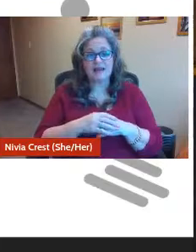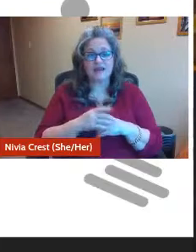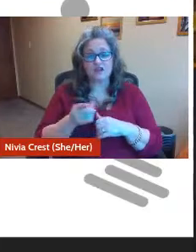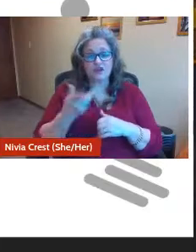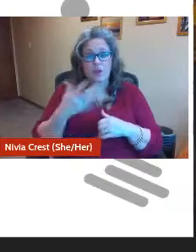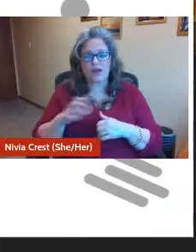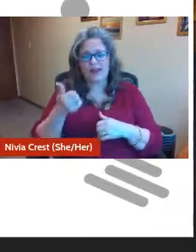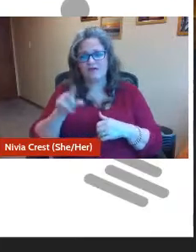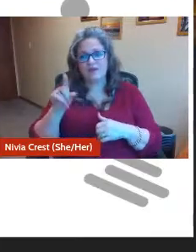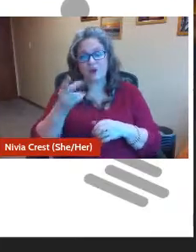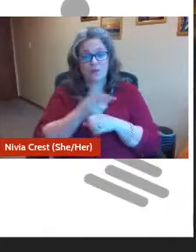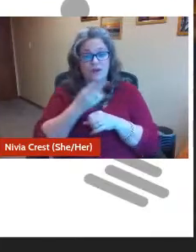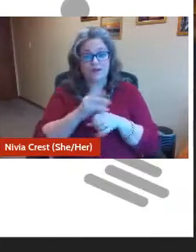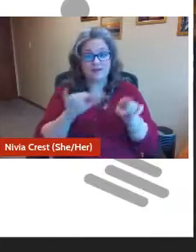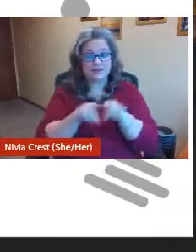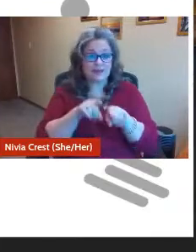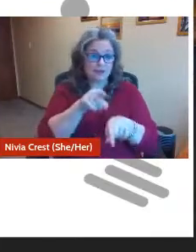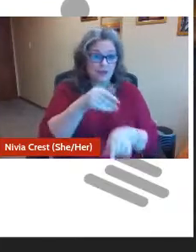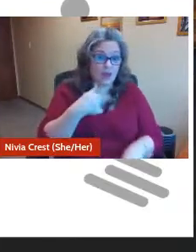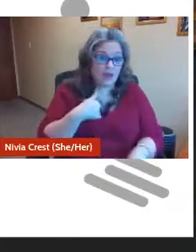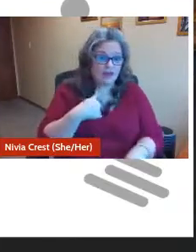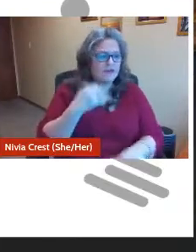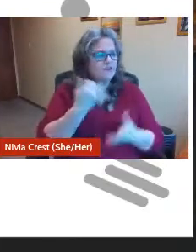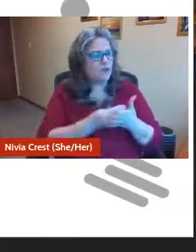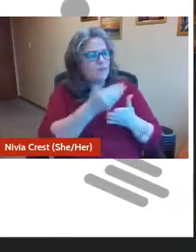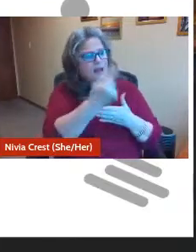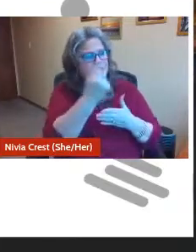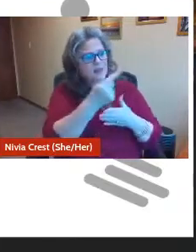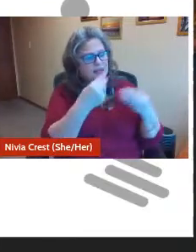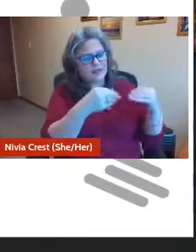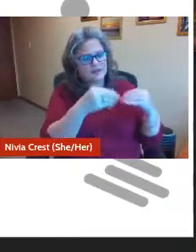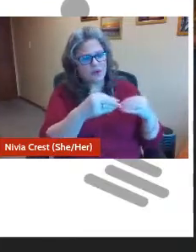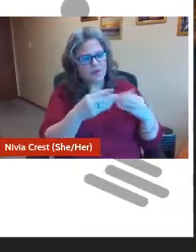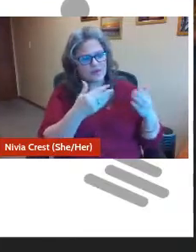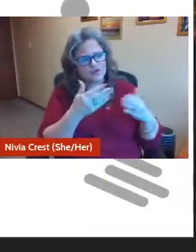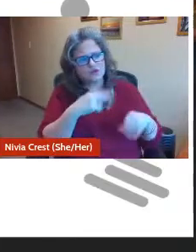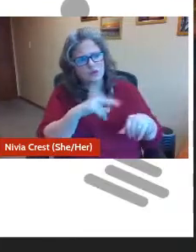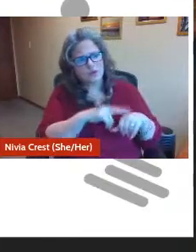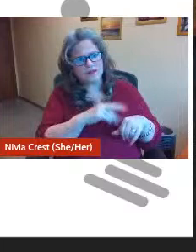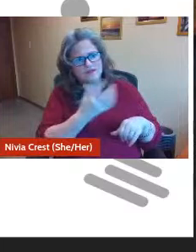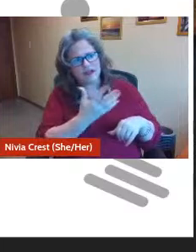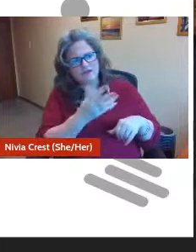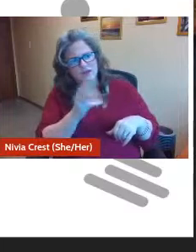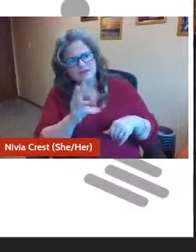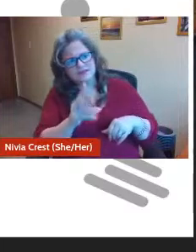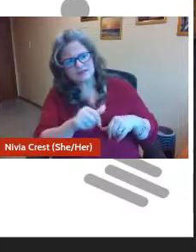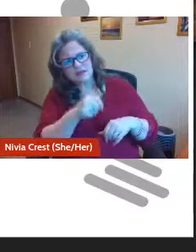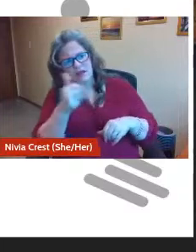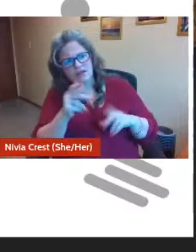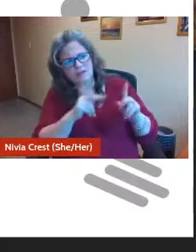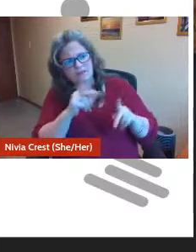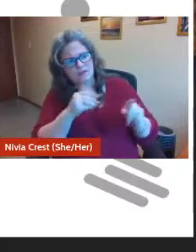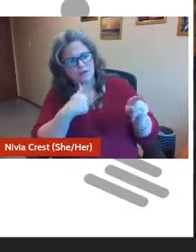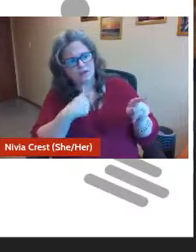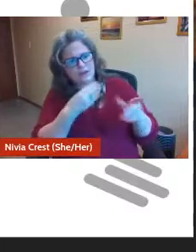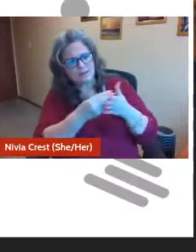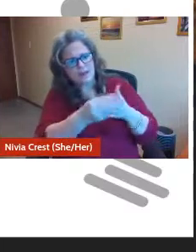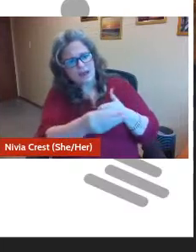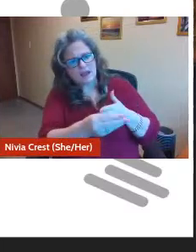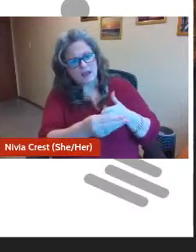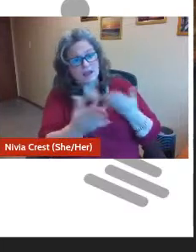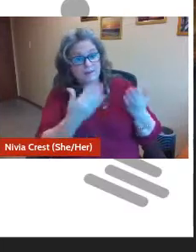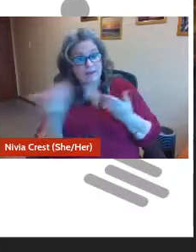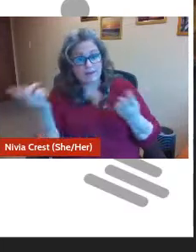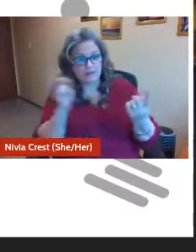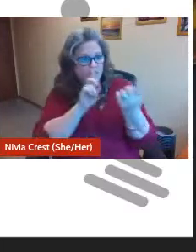mm-hmm. you know, you go to the store, buy something at the store, you got about, you know, about five or six other dresses matching that dress. And you might pass by somebody and then you and